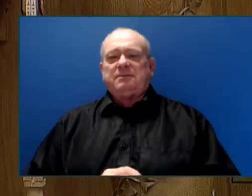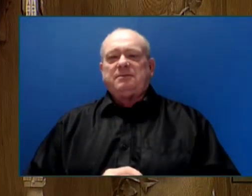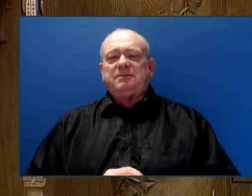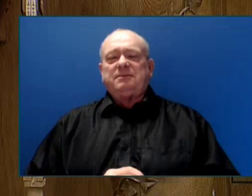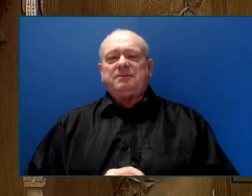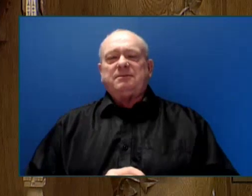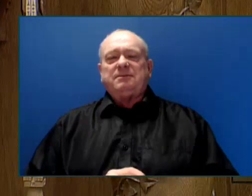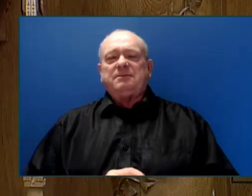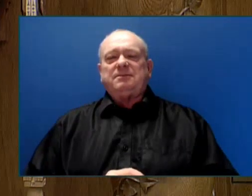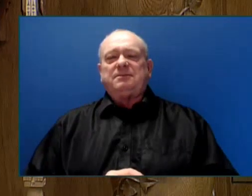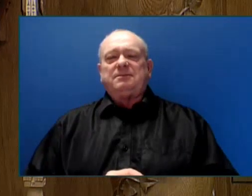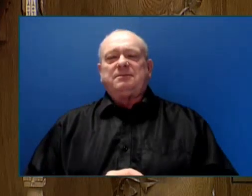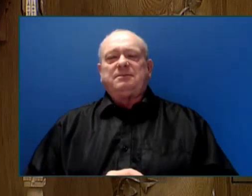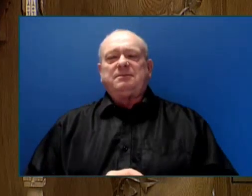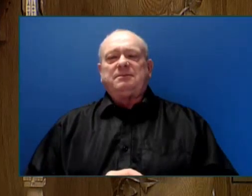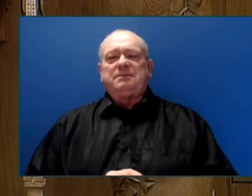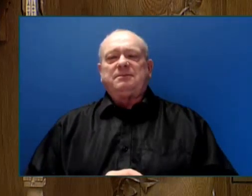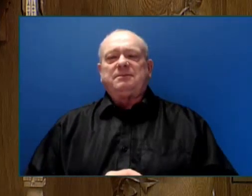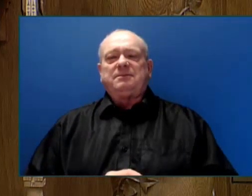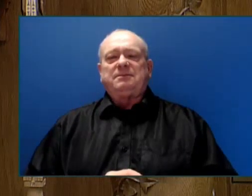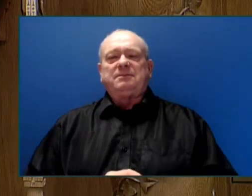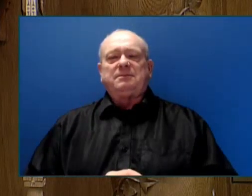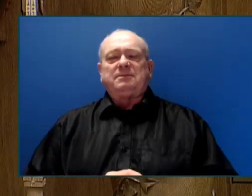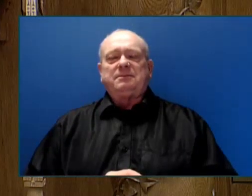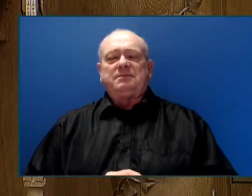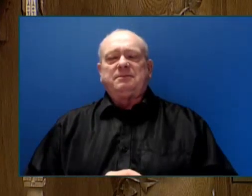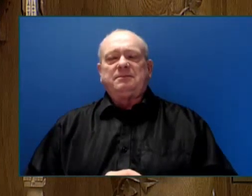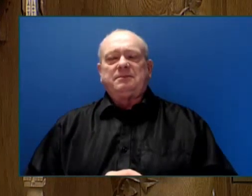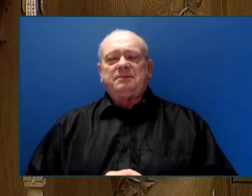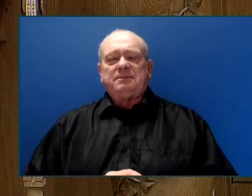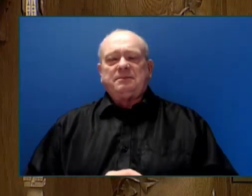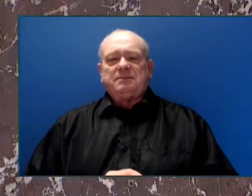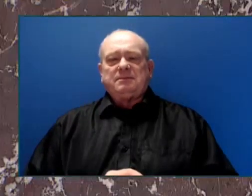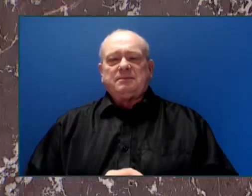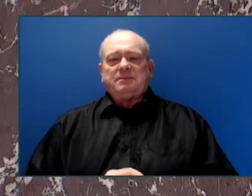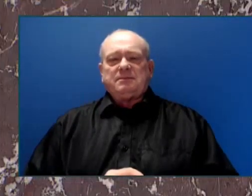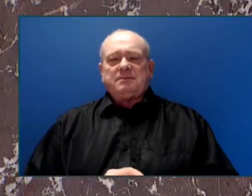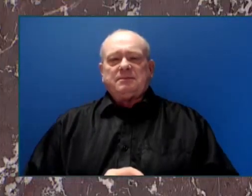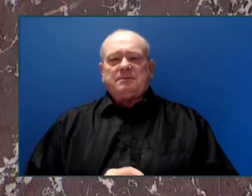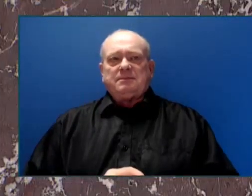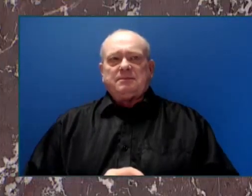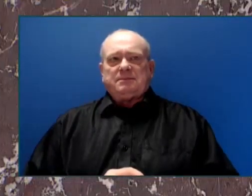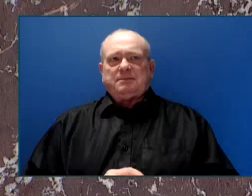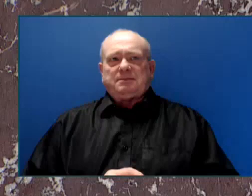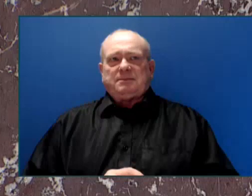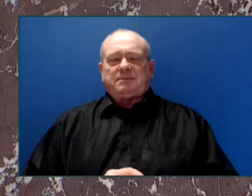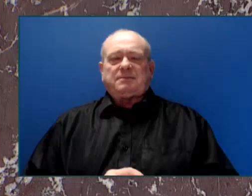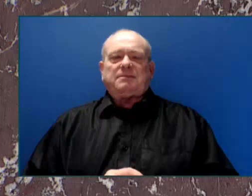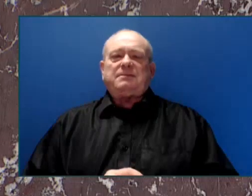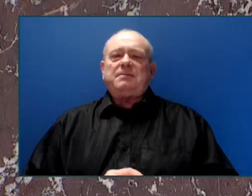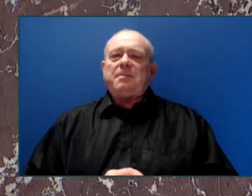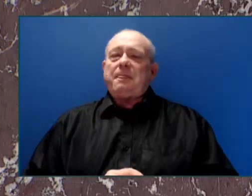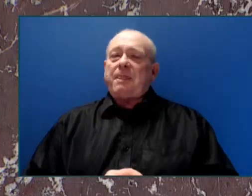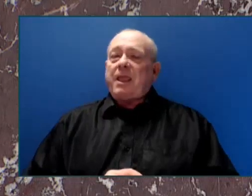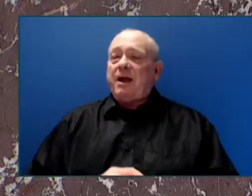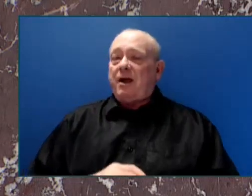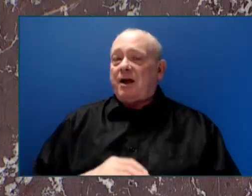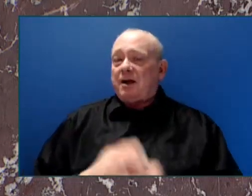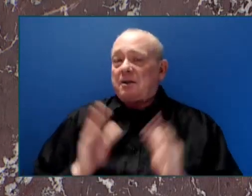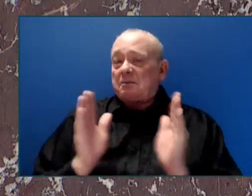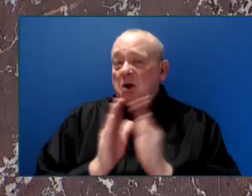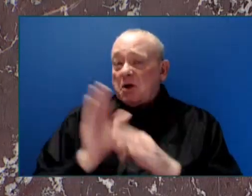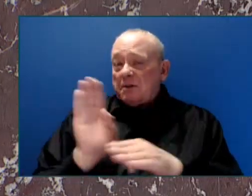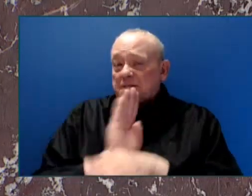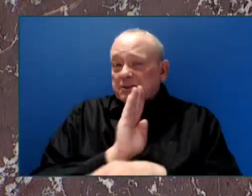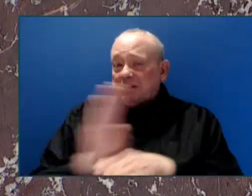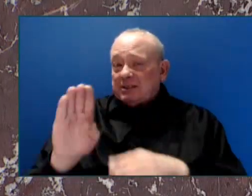Member for Abbotsford South. Thank you very much, Mr. Speaker. Small businesses in Abbotsford as well are struggling to survive amidst the total